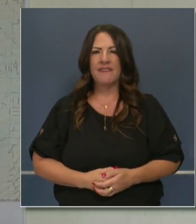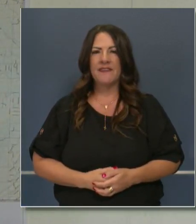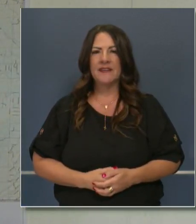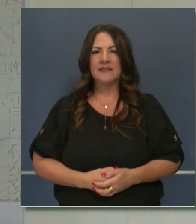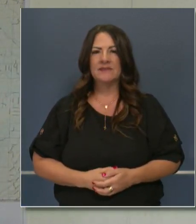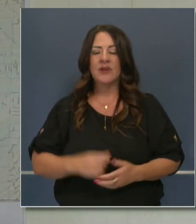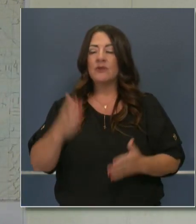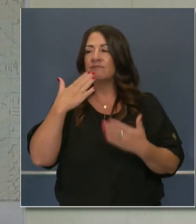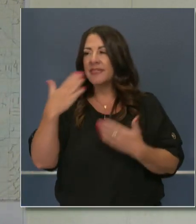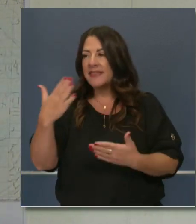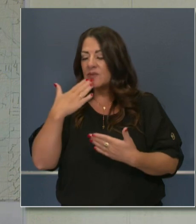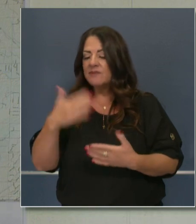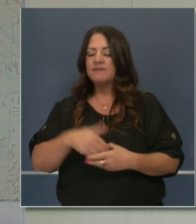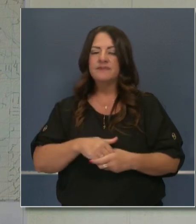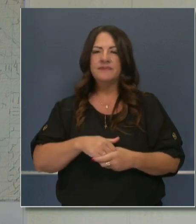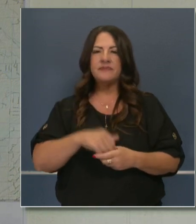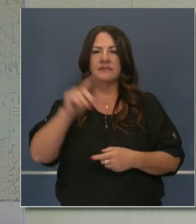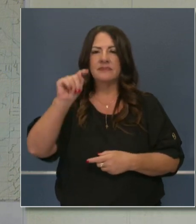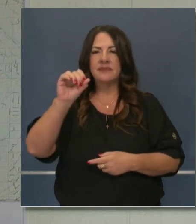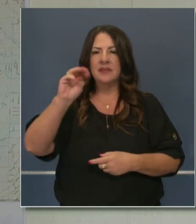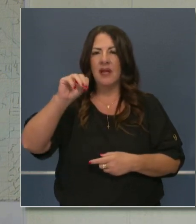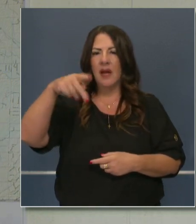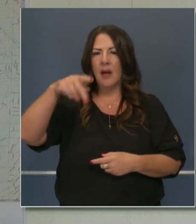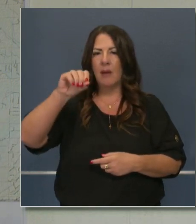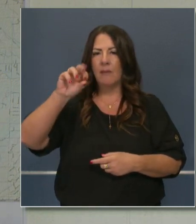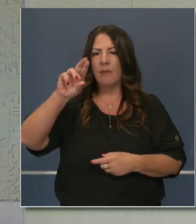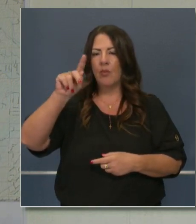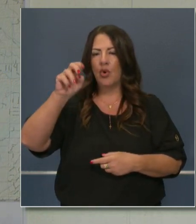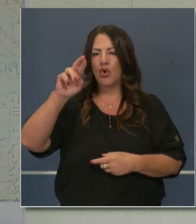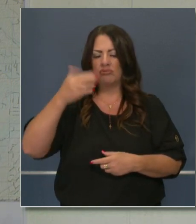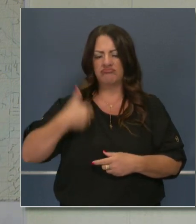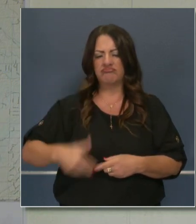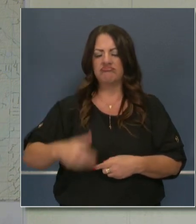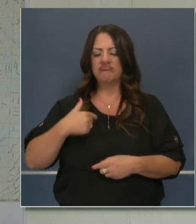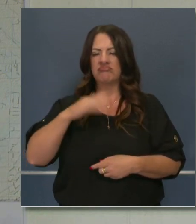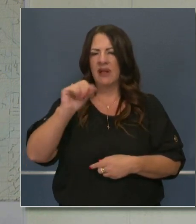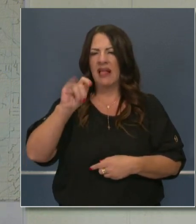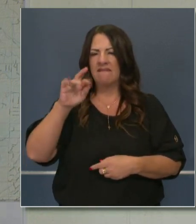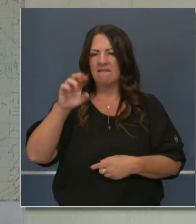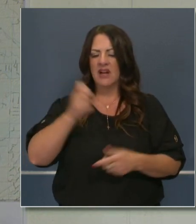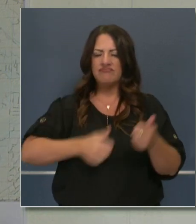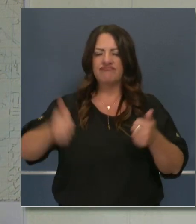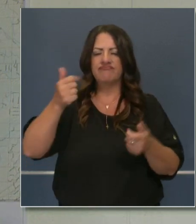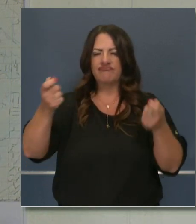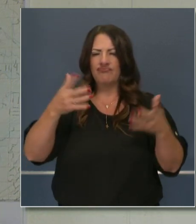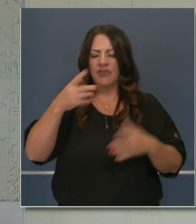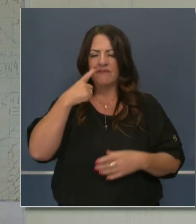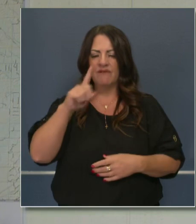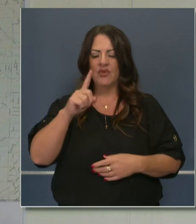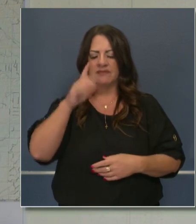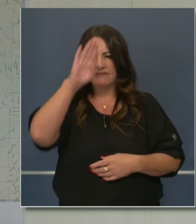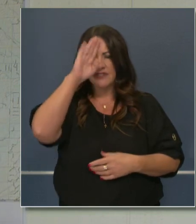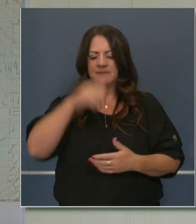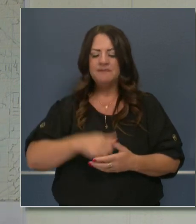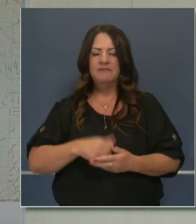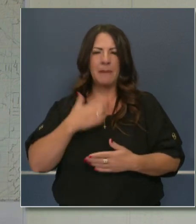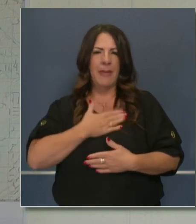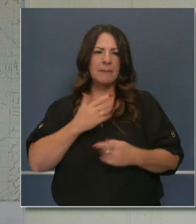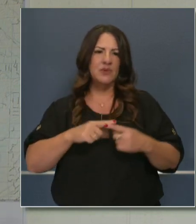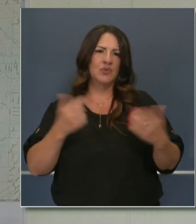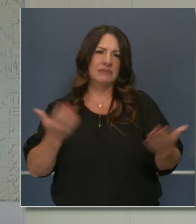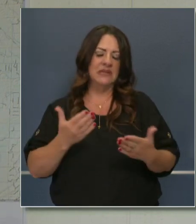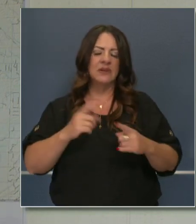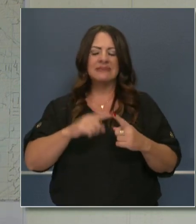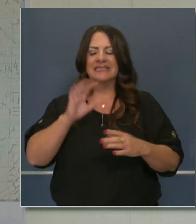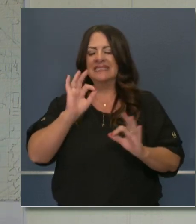Well, thank you. Again, Tom Porter, CAL FIRE Director. It's good to be here, but tough time to be here